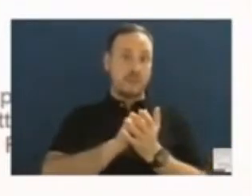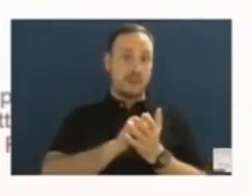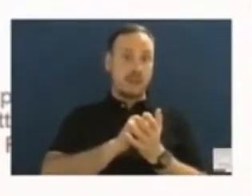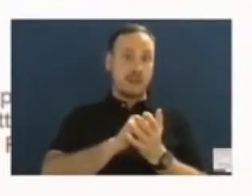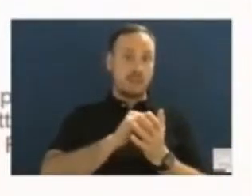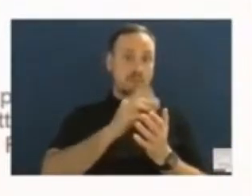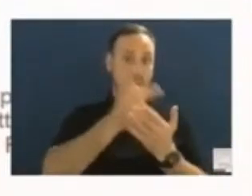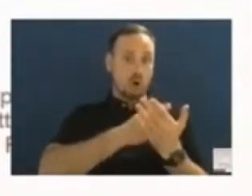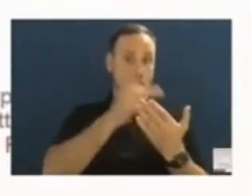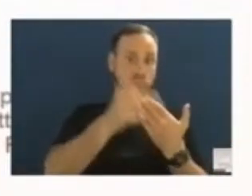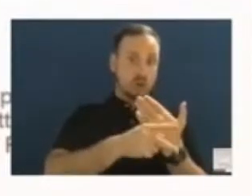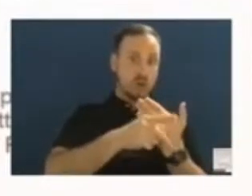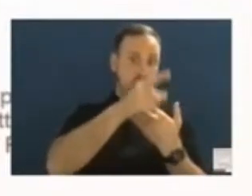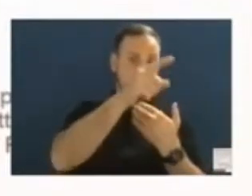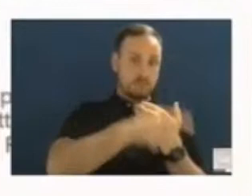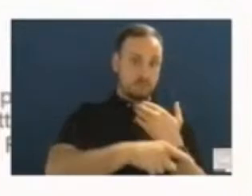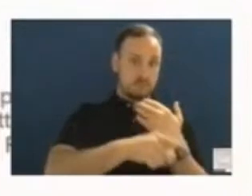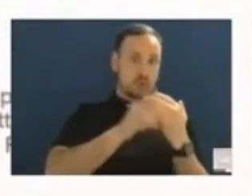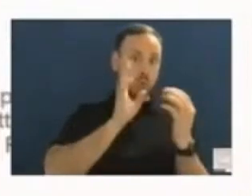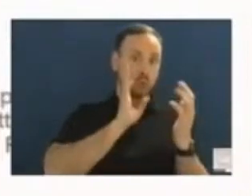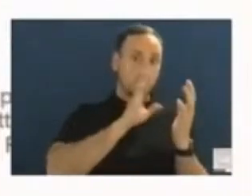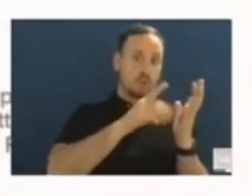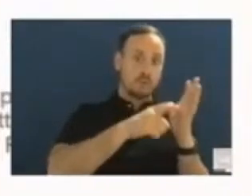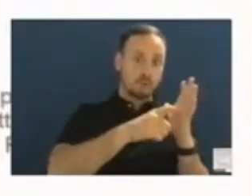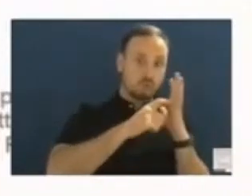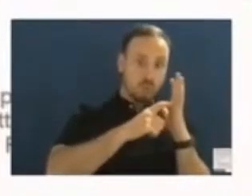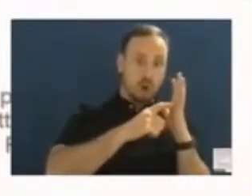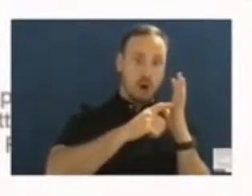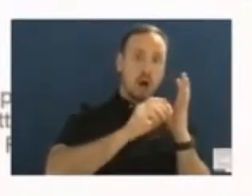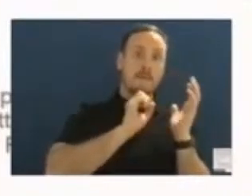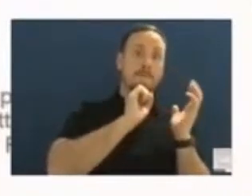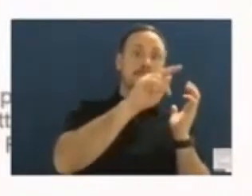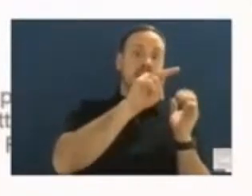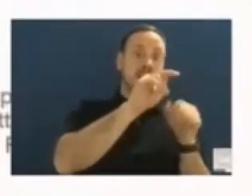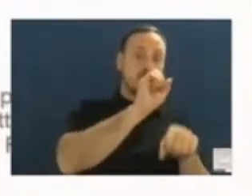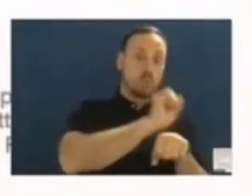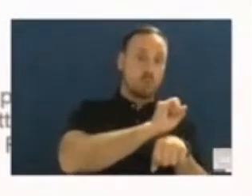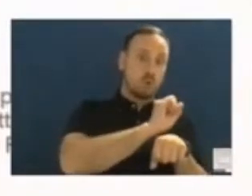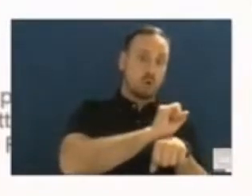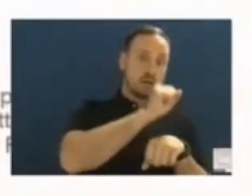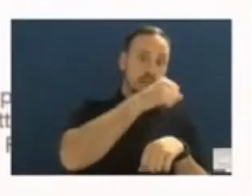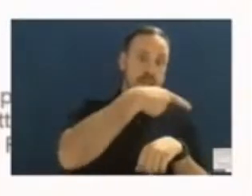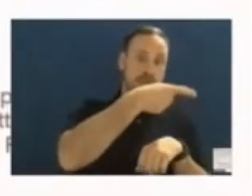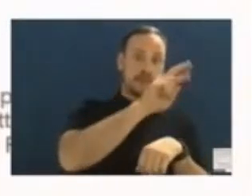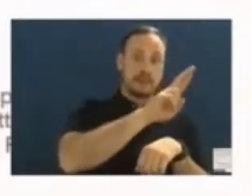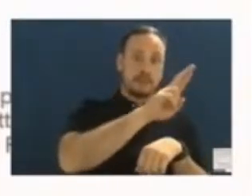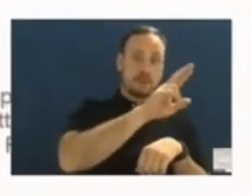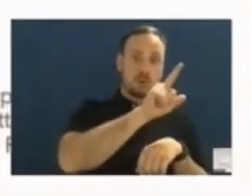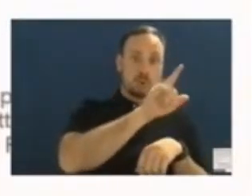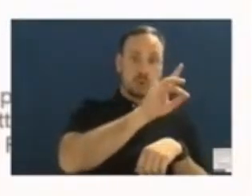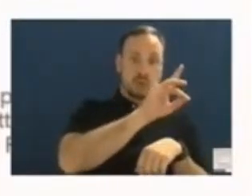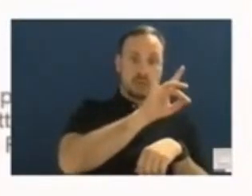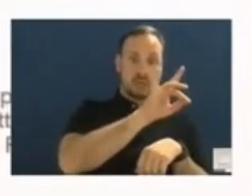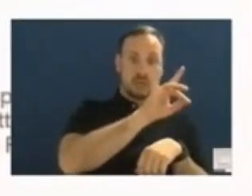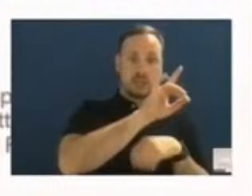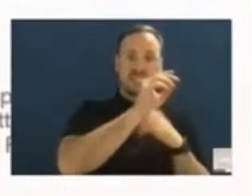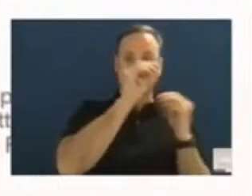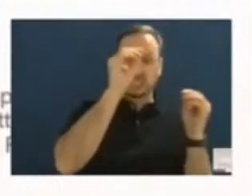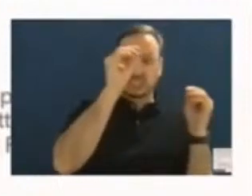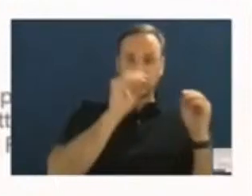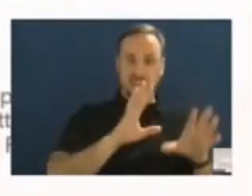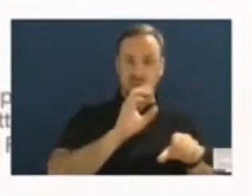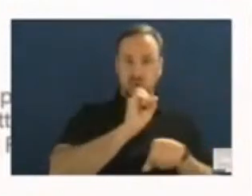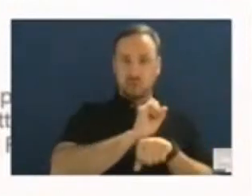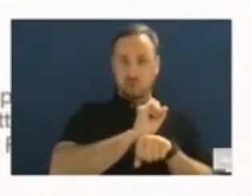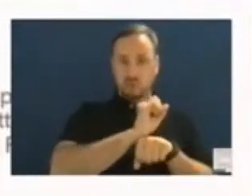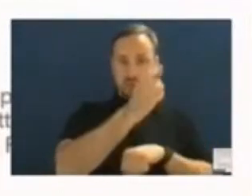they will be required to report back to work on September 28th. That's a teacher work day, and again, that's specifically for the